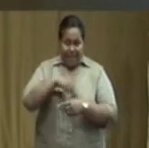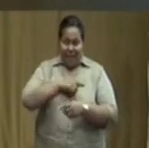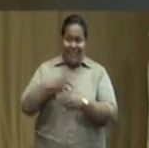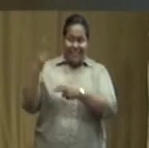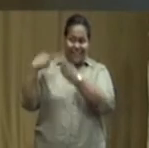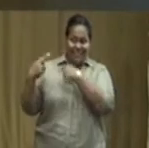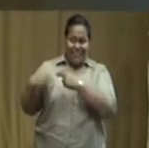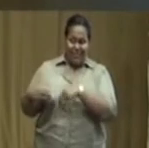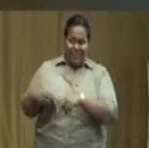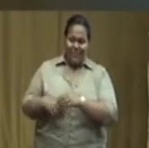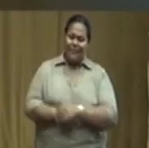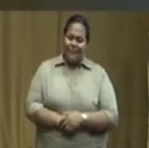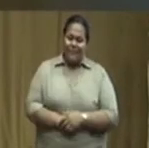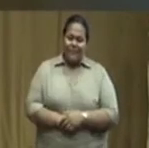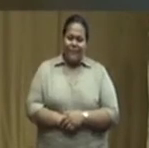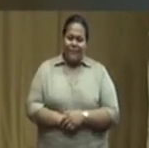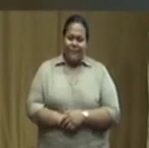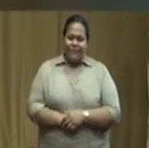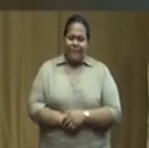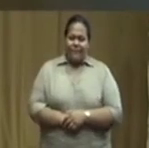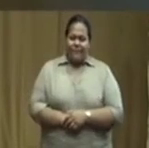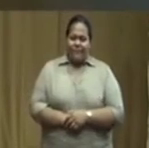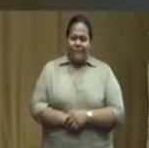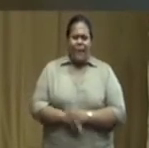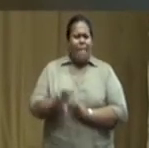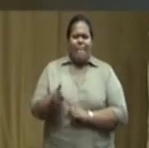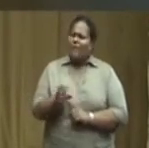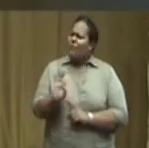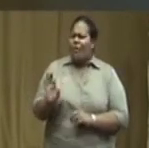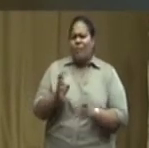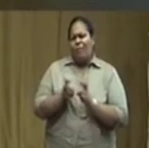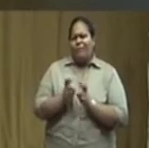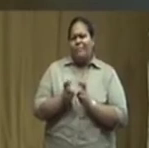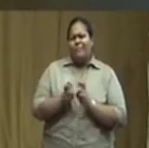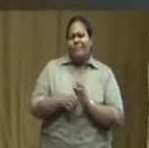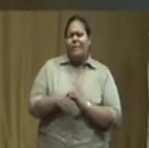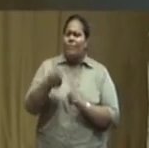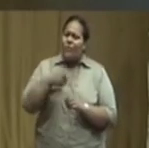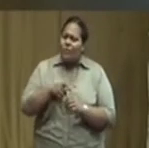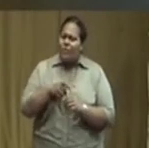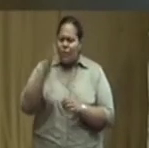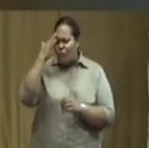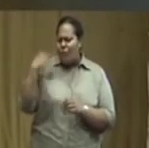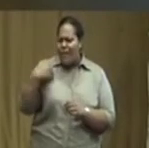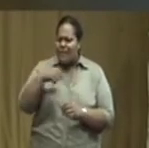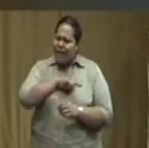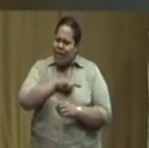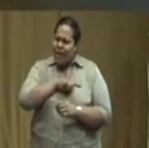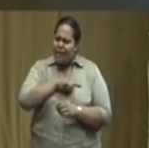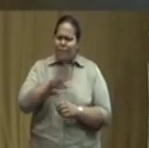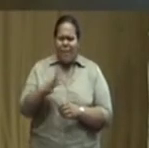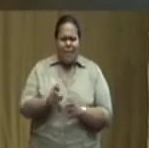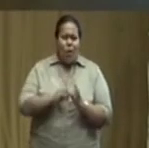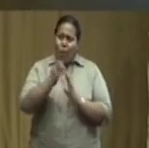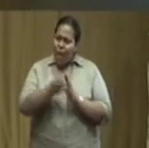ours. Now again, I don't see this as an insurmountable problem, but I think it reminds us that we should treat OER as a